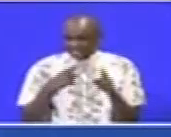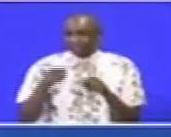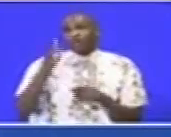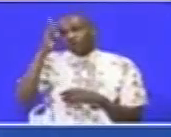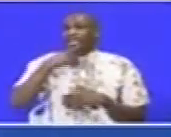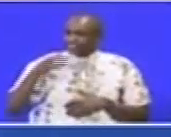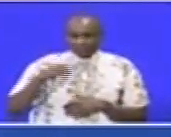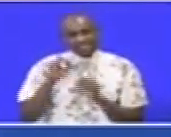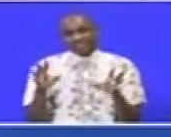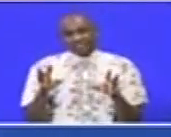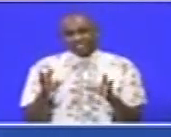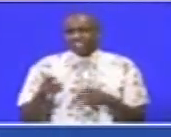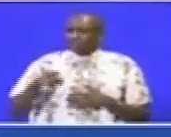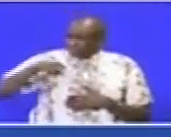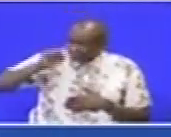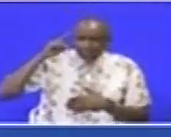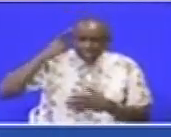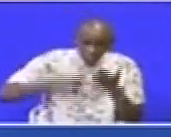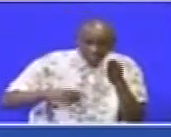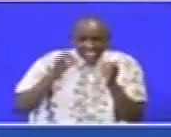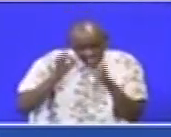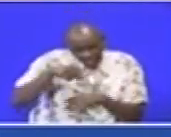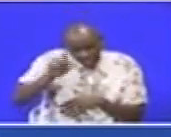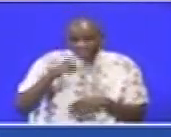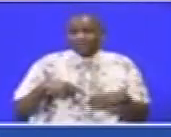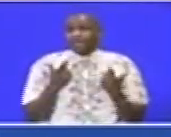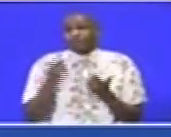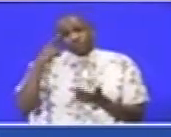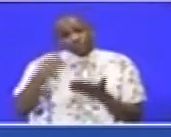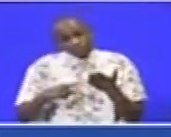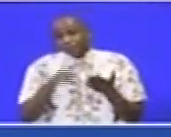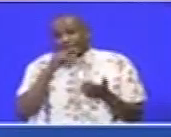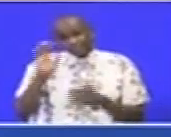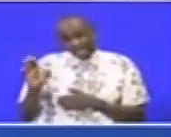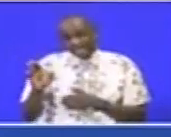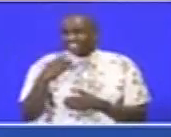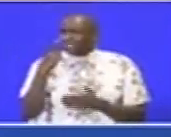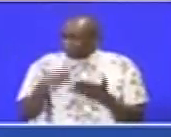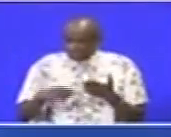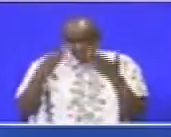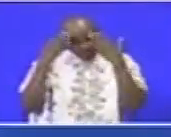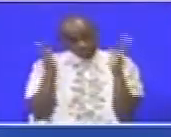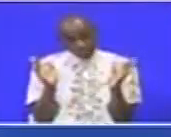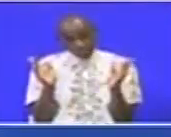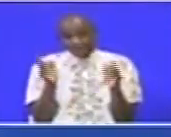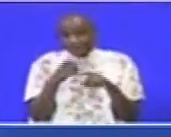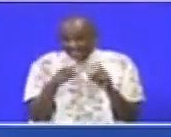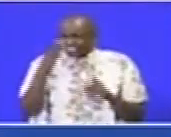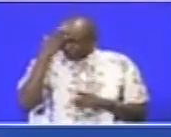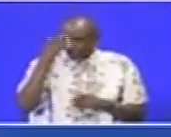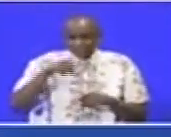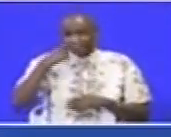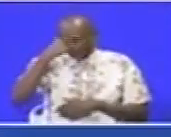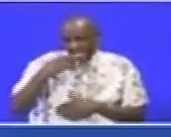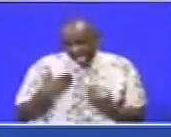What would life have been for their children if they had still been alive? Dalmas, their youngest, tells me he doesn't know, but he knows the blindness that he